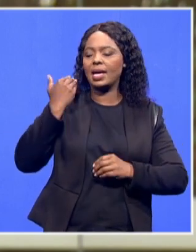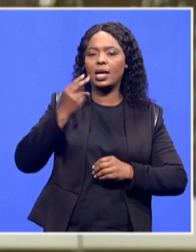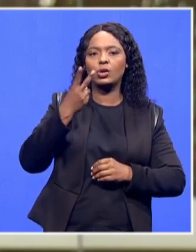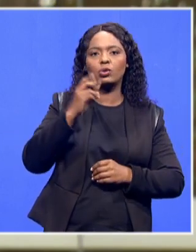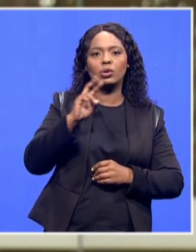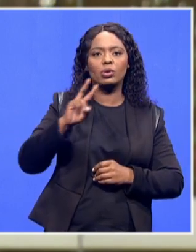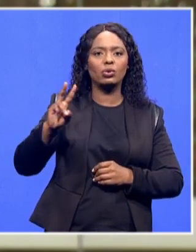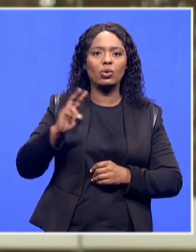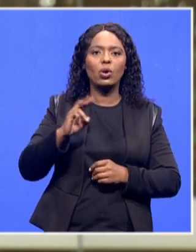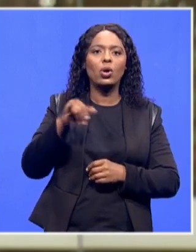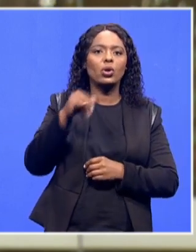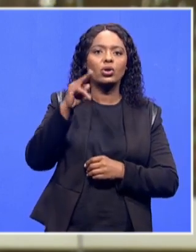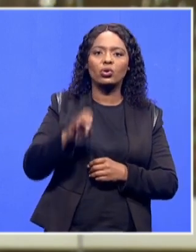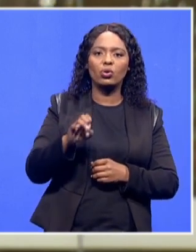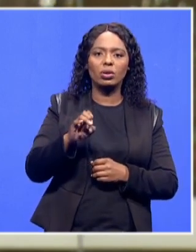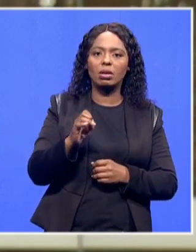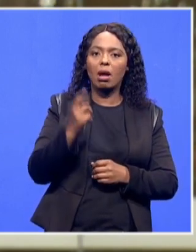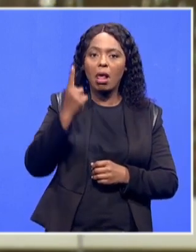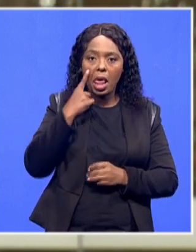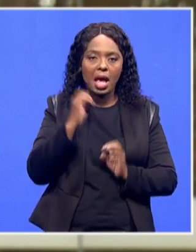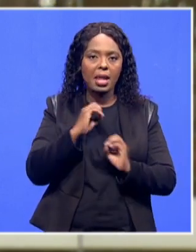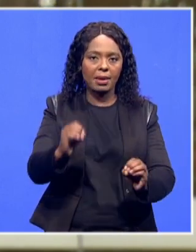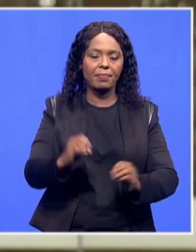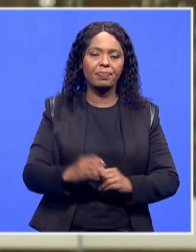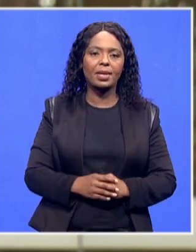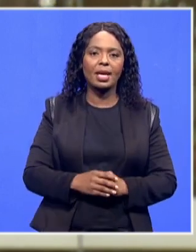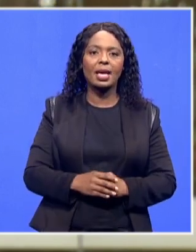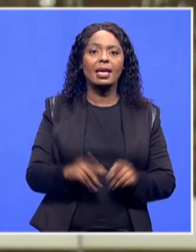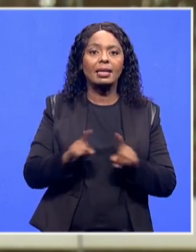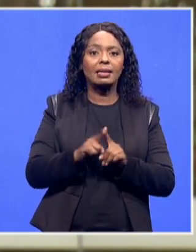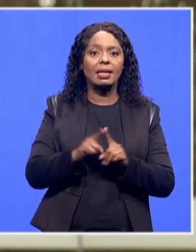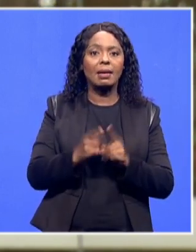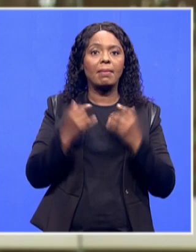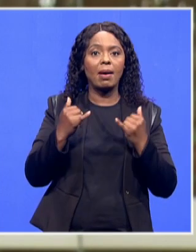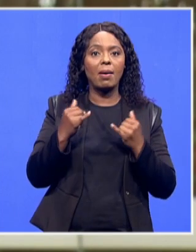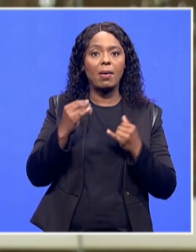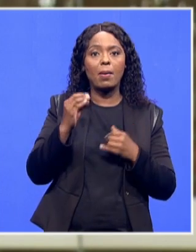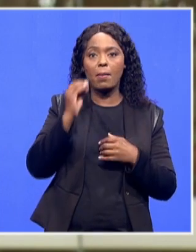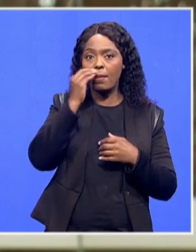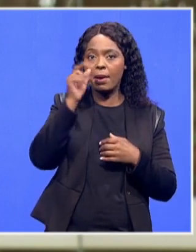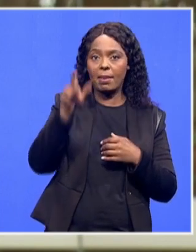year. Specifically, even if you read the media, the spokesperson's